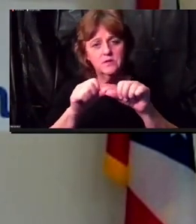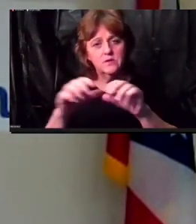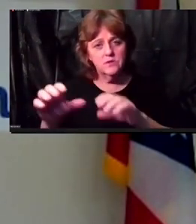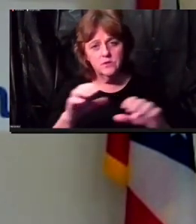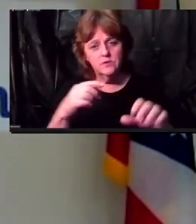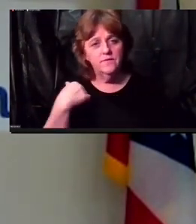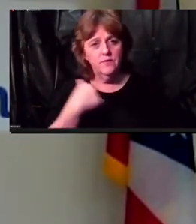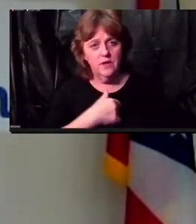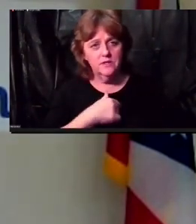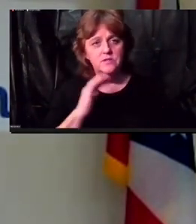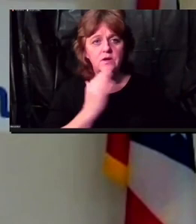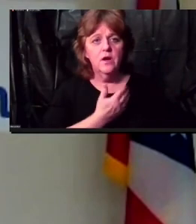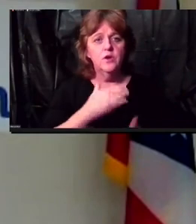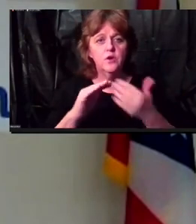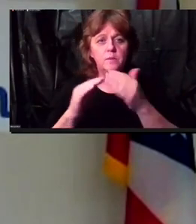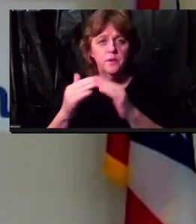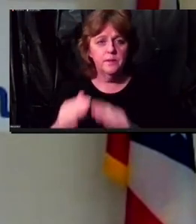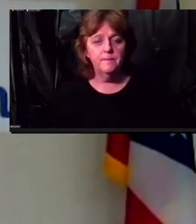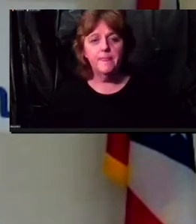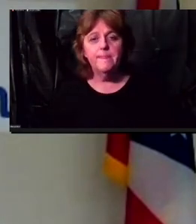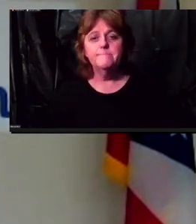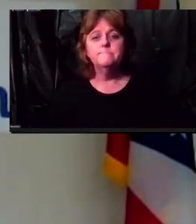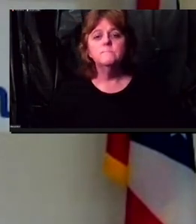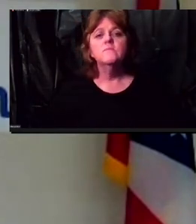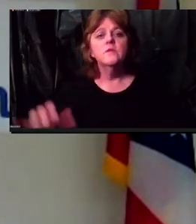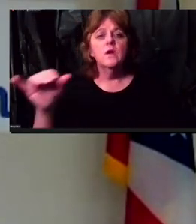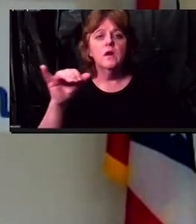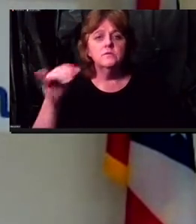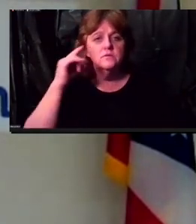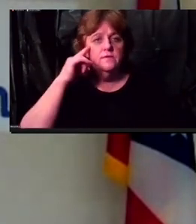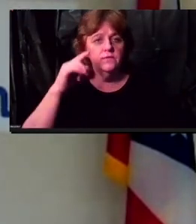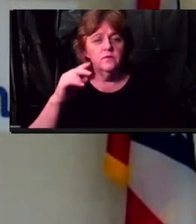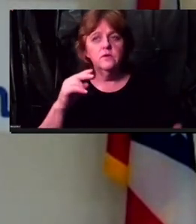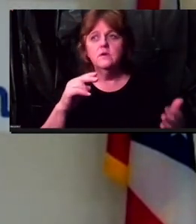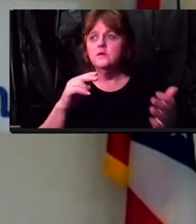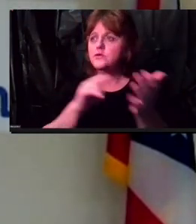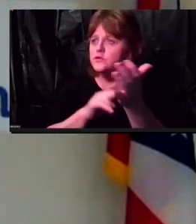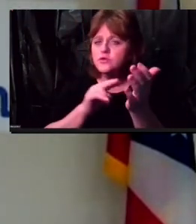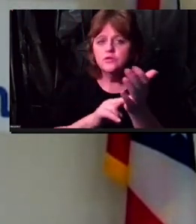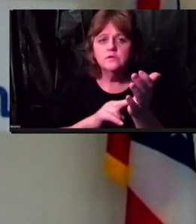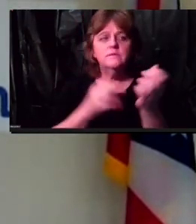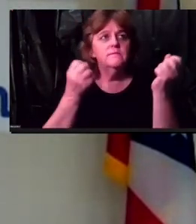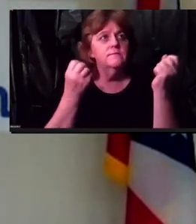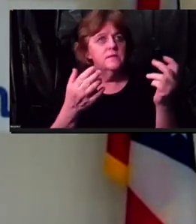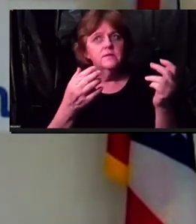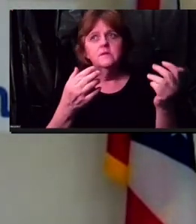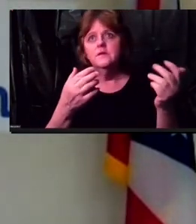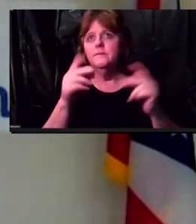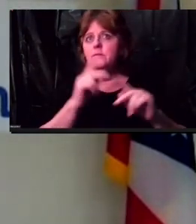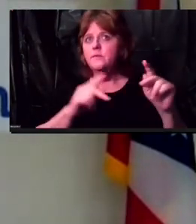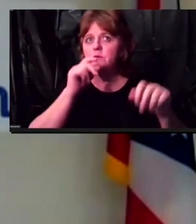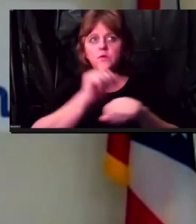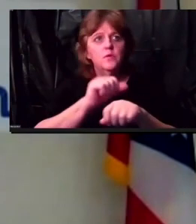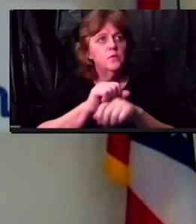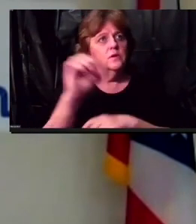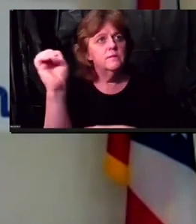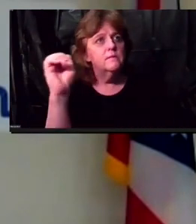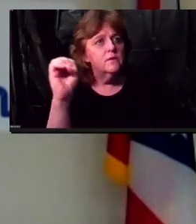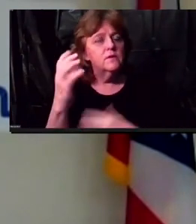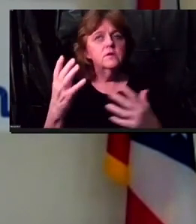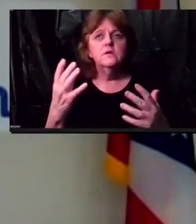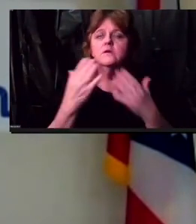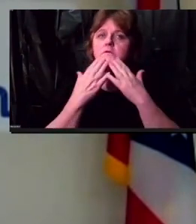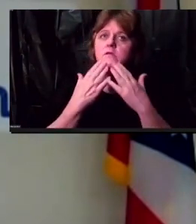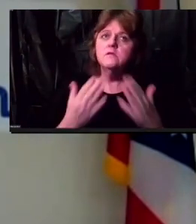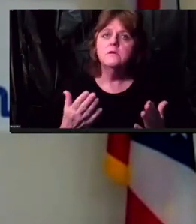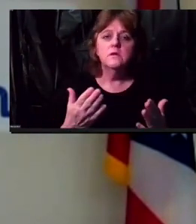what you'll continue to do for us in our community, and also to the nurses. So many frontline workers out there. You are in the front line, so I